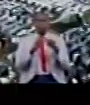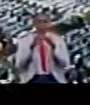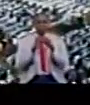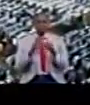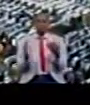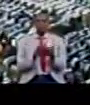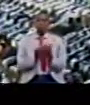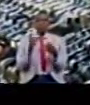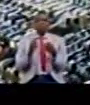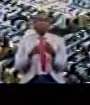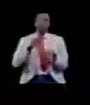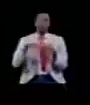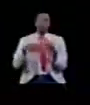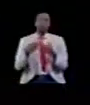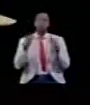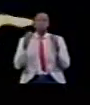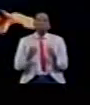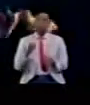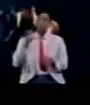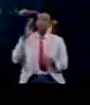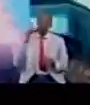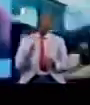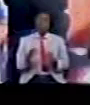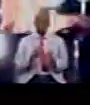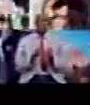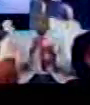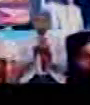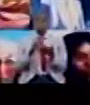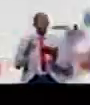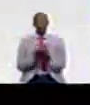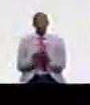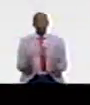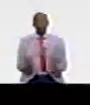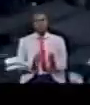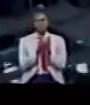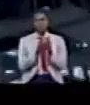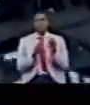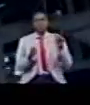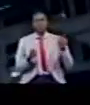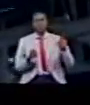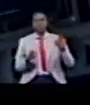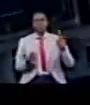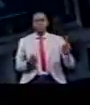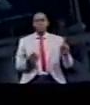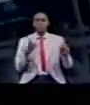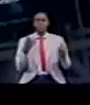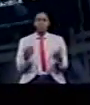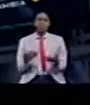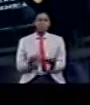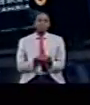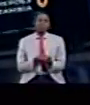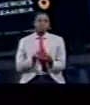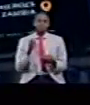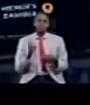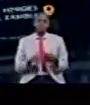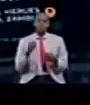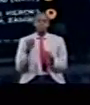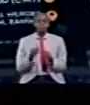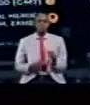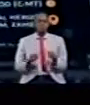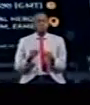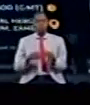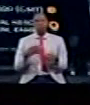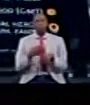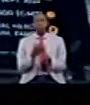such a wife, or the man of God is enduring such a wife, and or the leader or whoever on the platform. Now